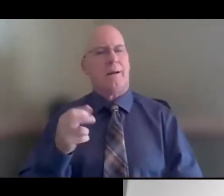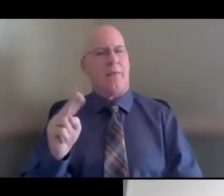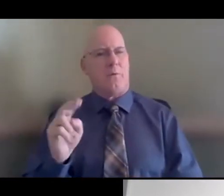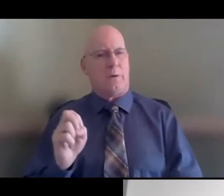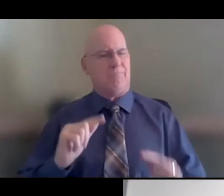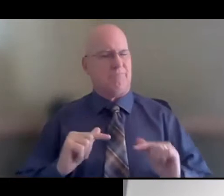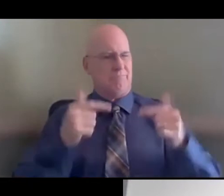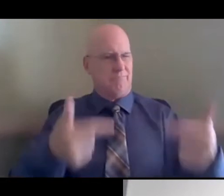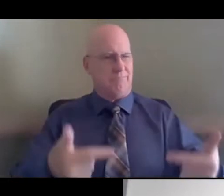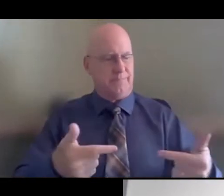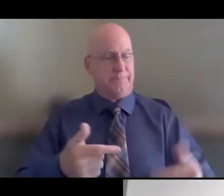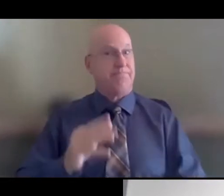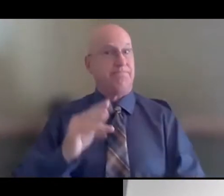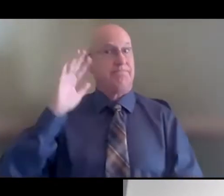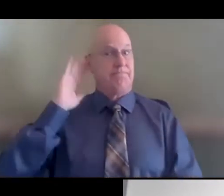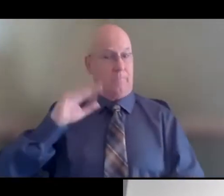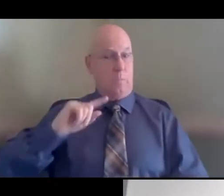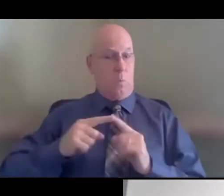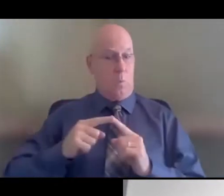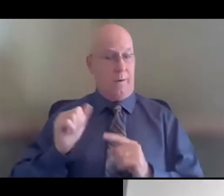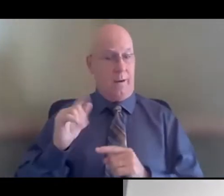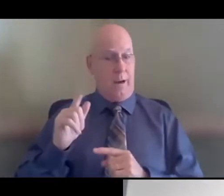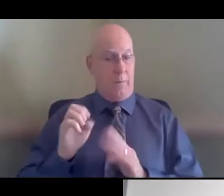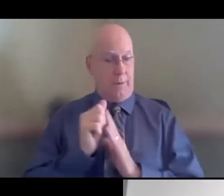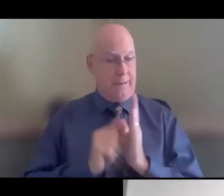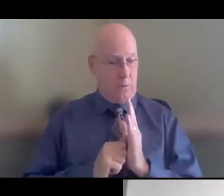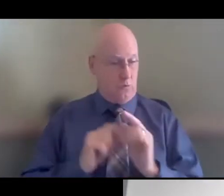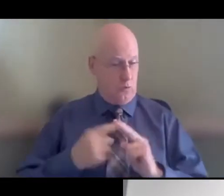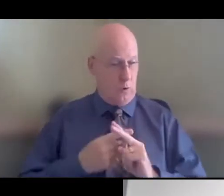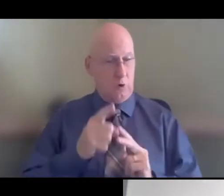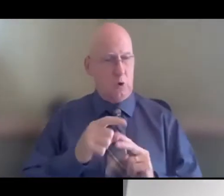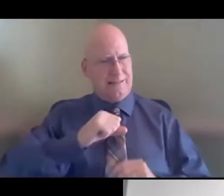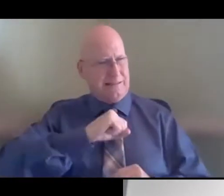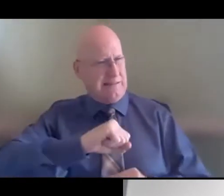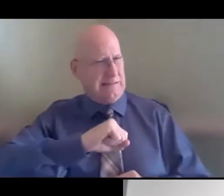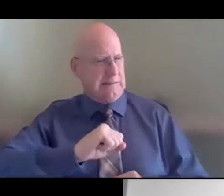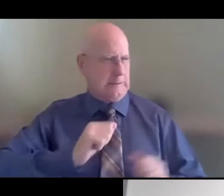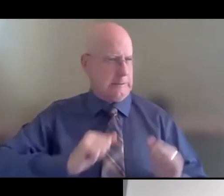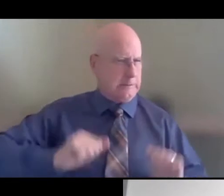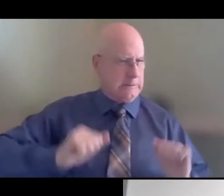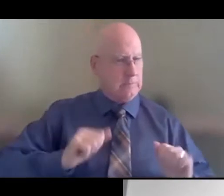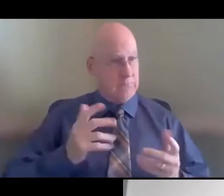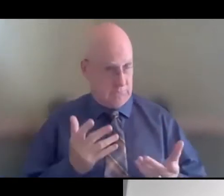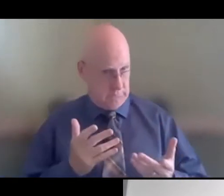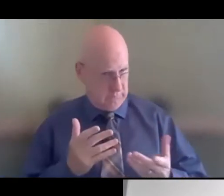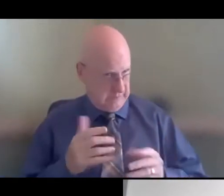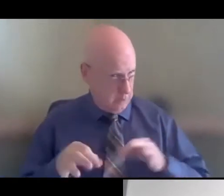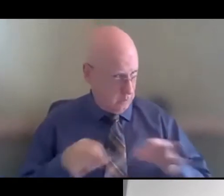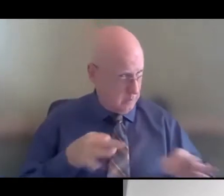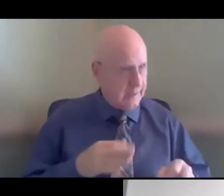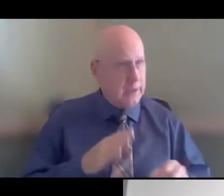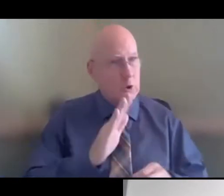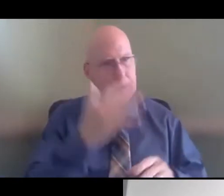because initially when ABLE accounts came to be, you were hesitant. Can you tell us a little bit about your journey to opening an